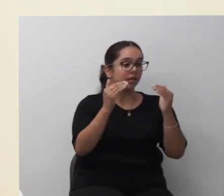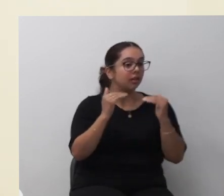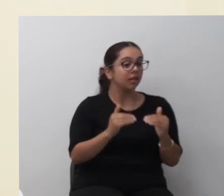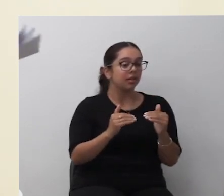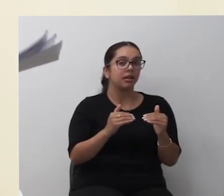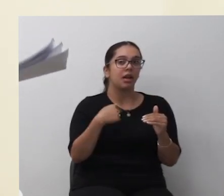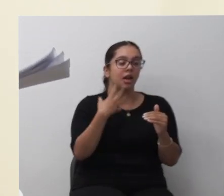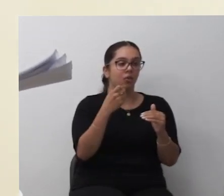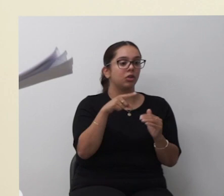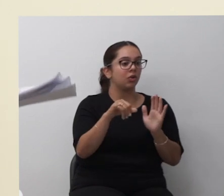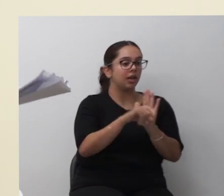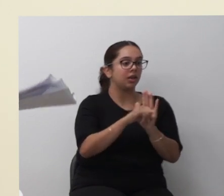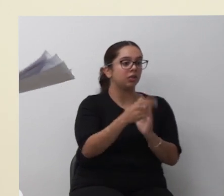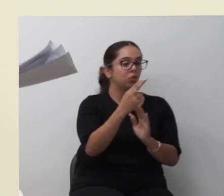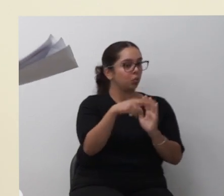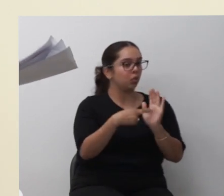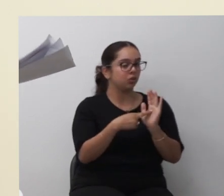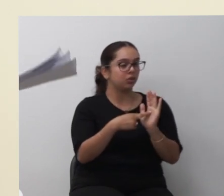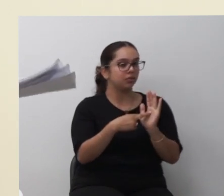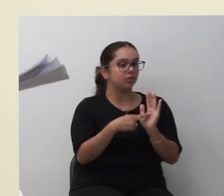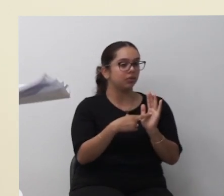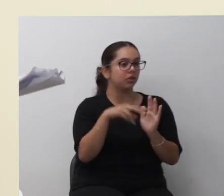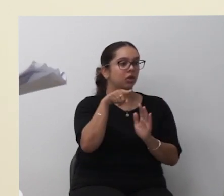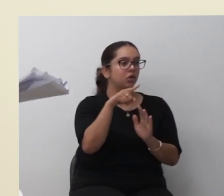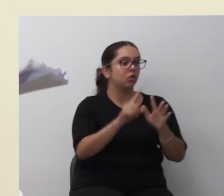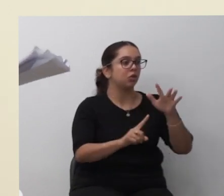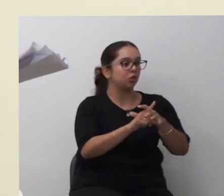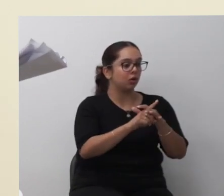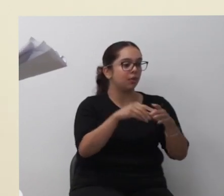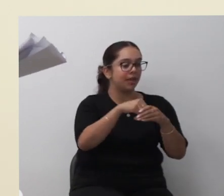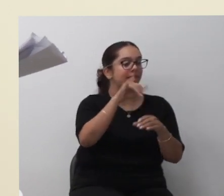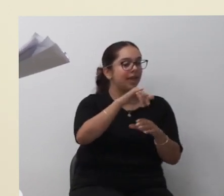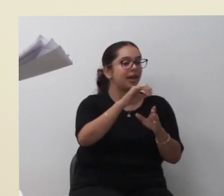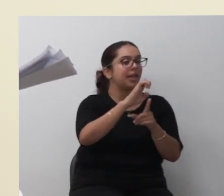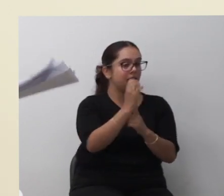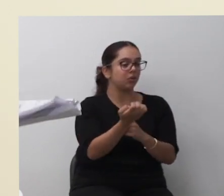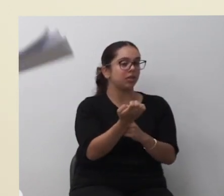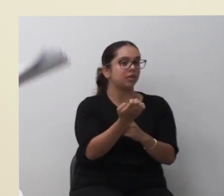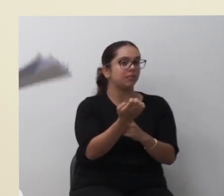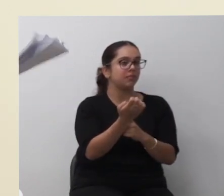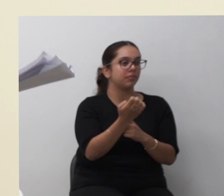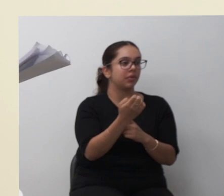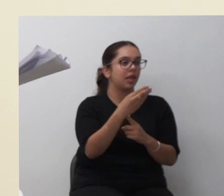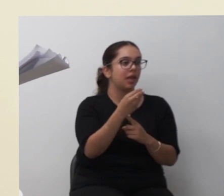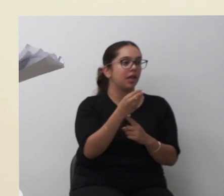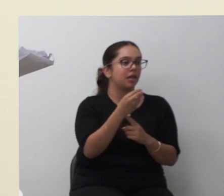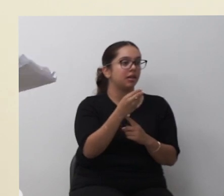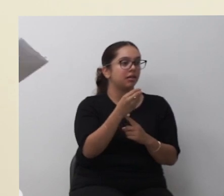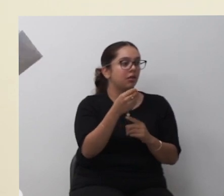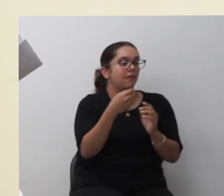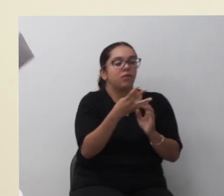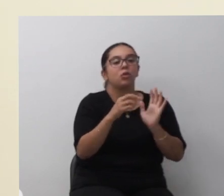want you to identify 2 roles that you show up in that ecosystem. And a couple of examples of that,